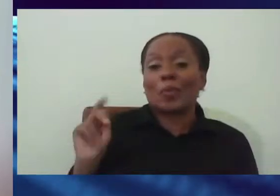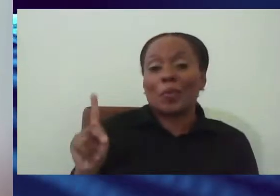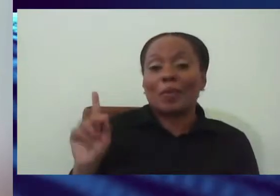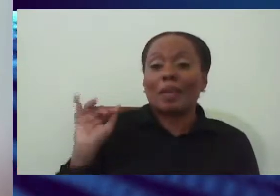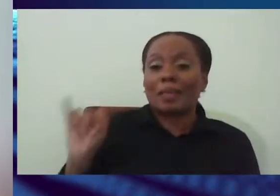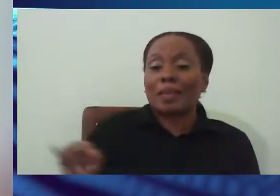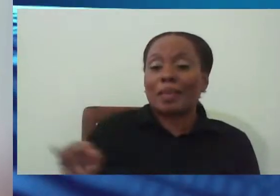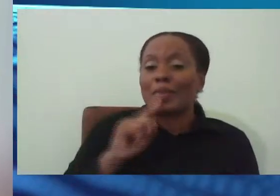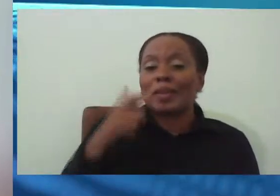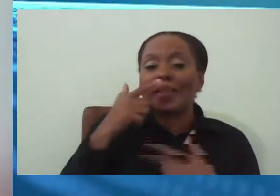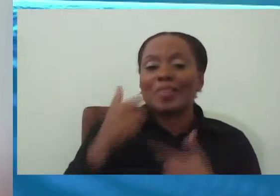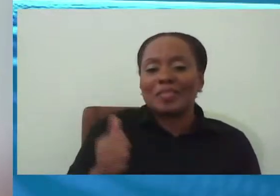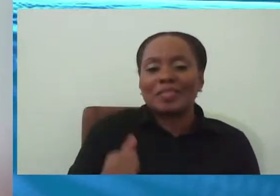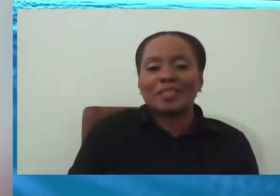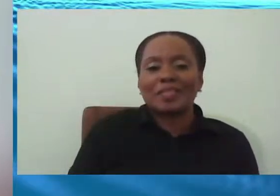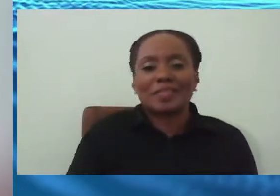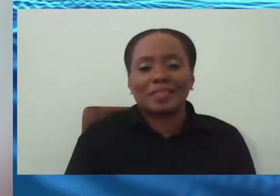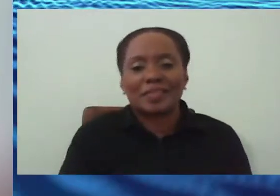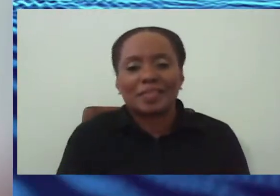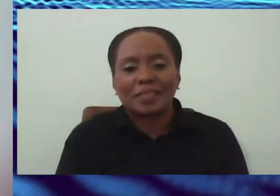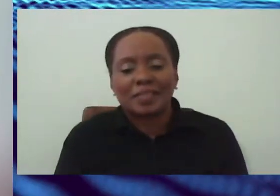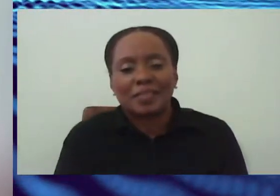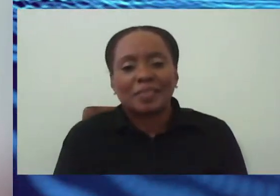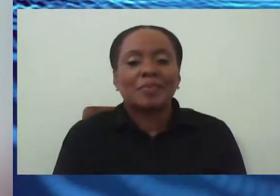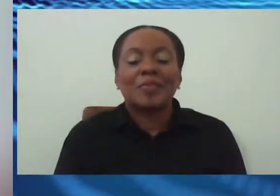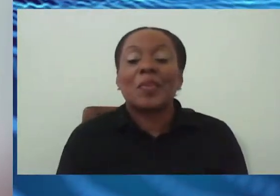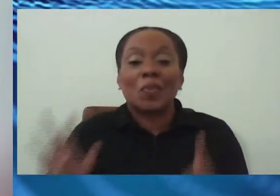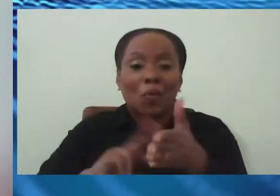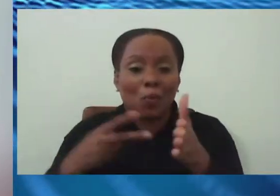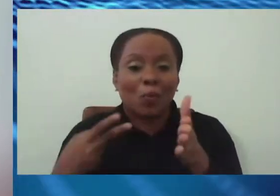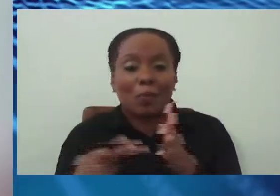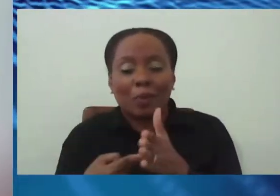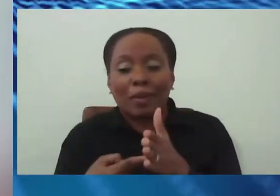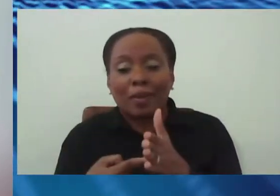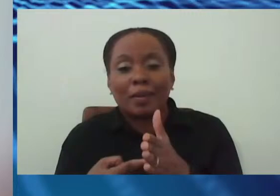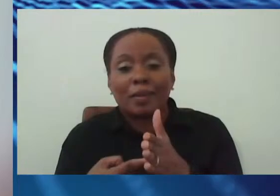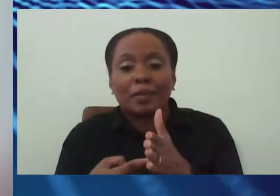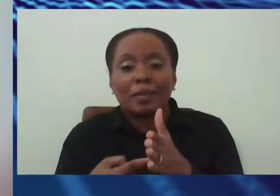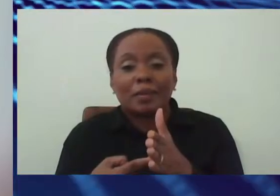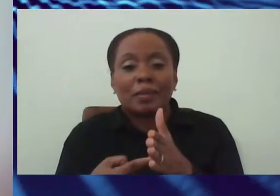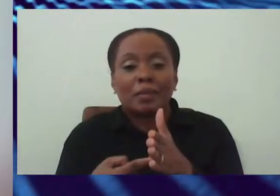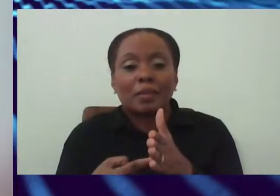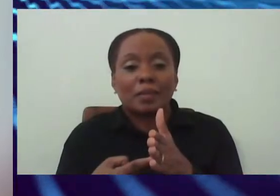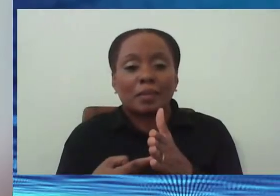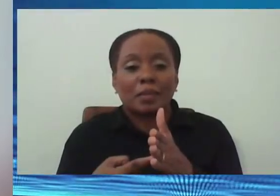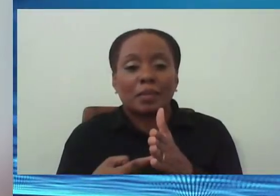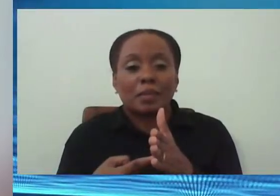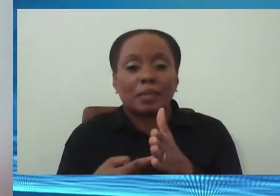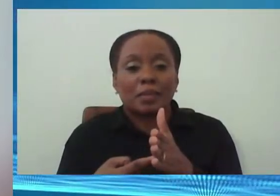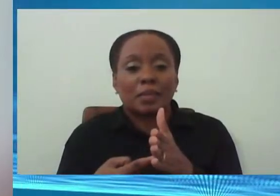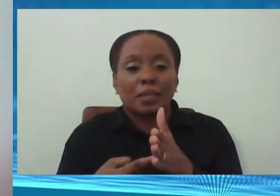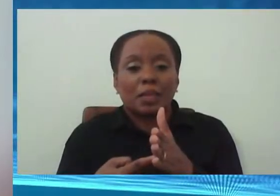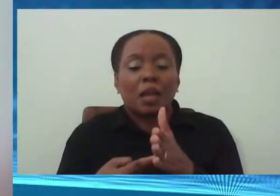an interesting one. So that then brings into play the issue of spacing between the